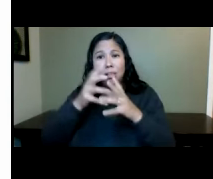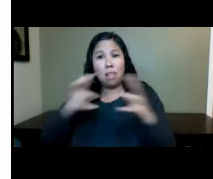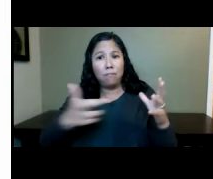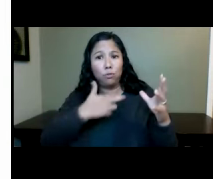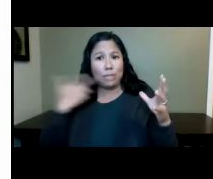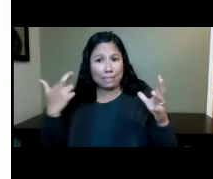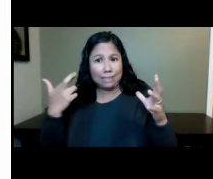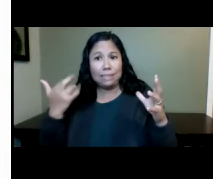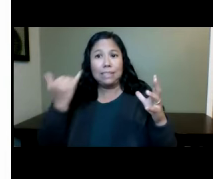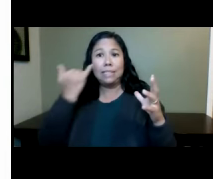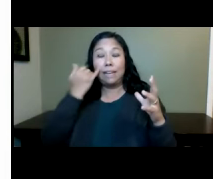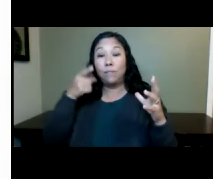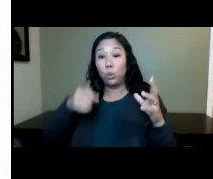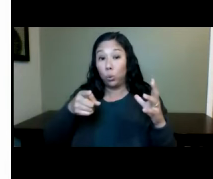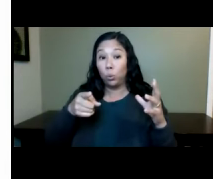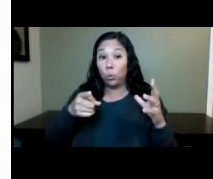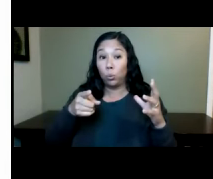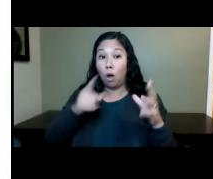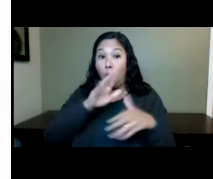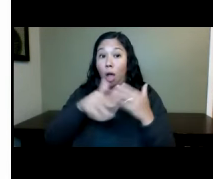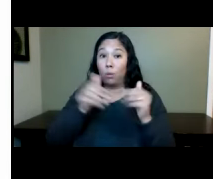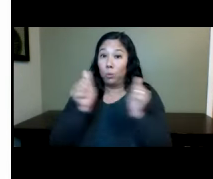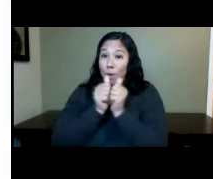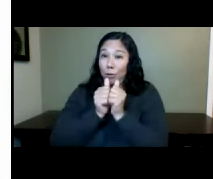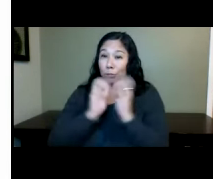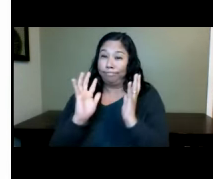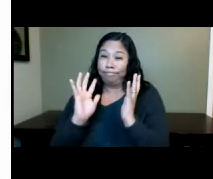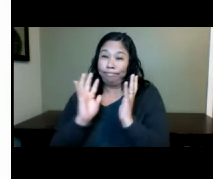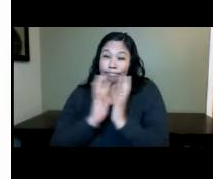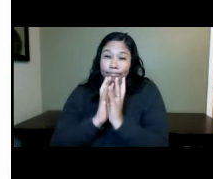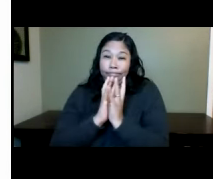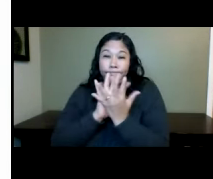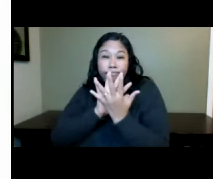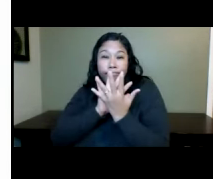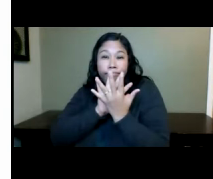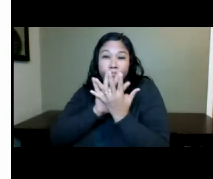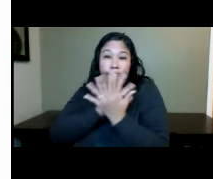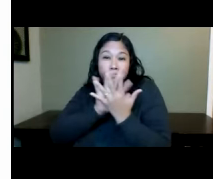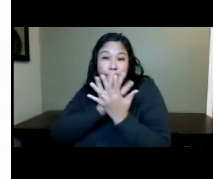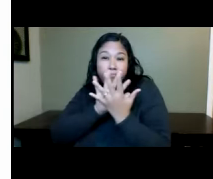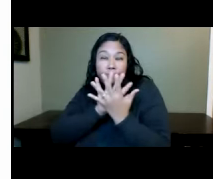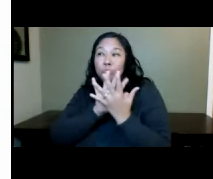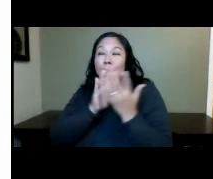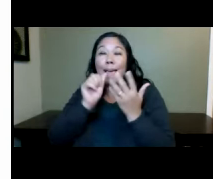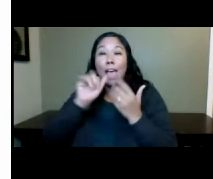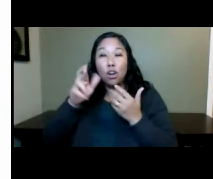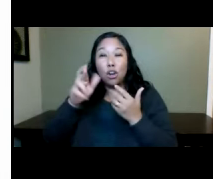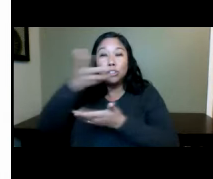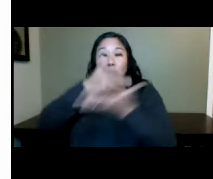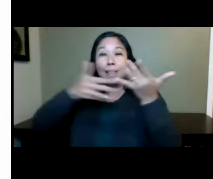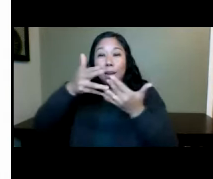you're all together into a place where there's no air circulating. So it might be too cold to keep the windows